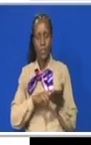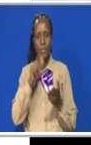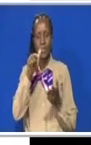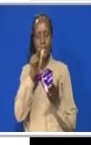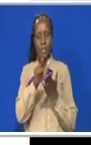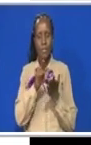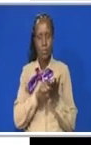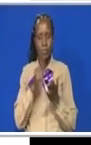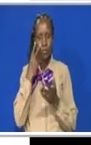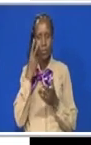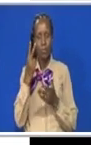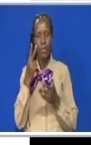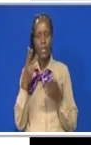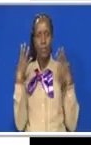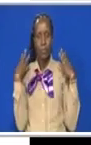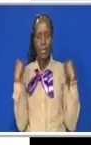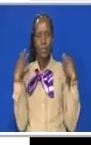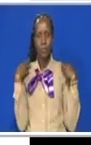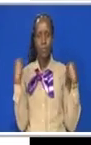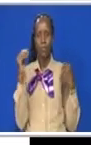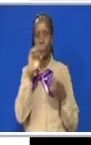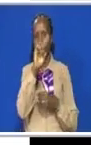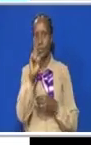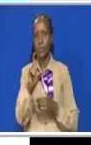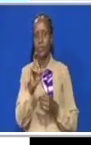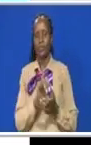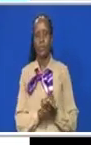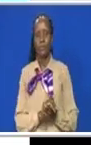at practical question.